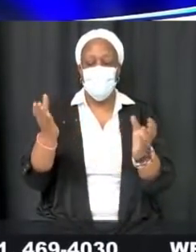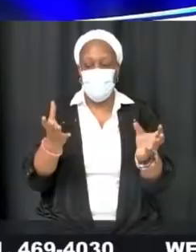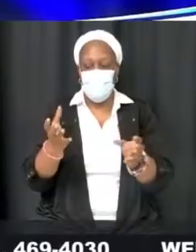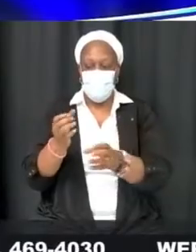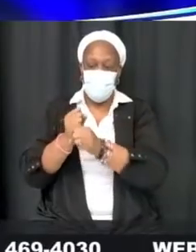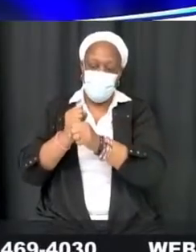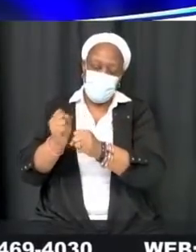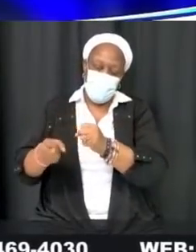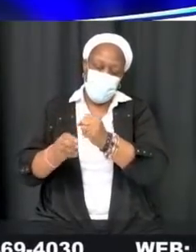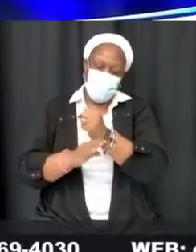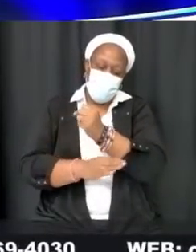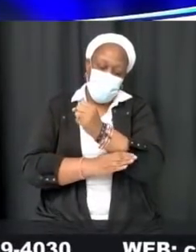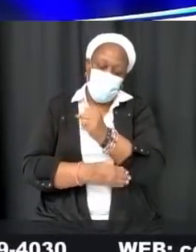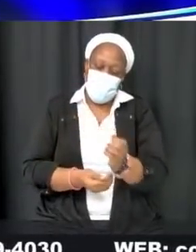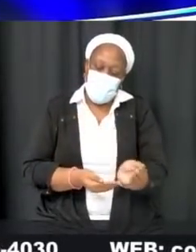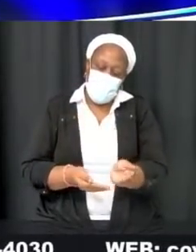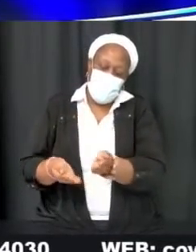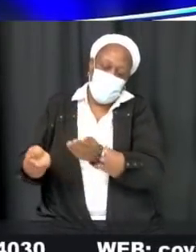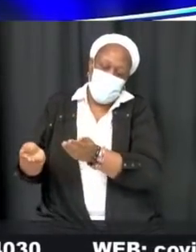about 300